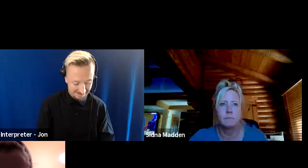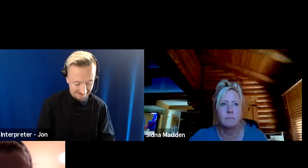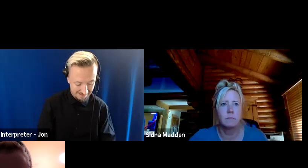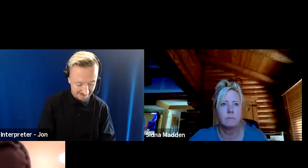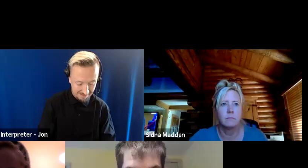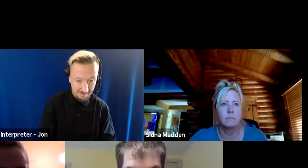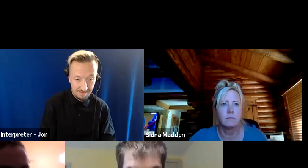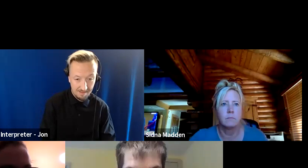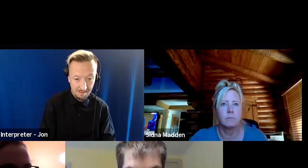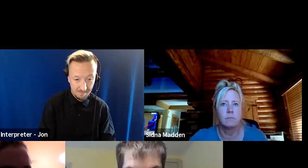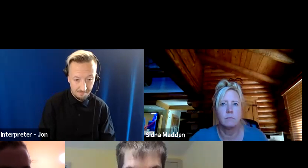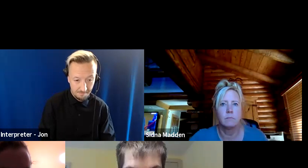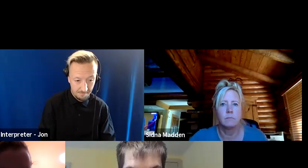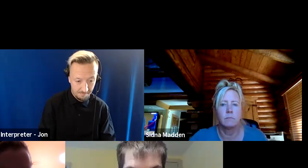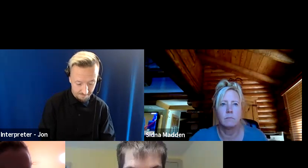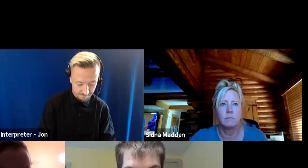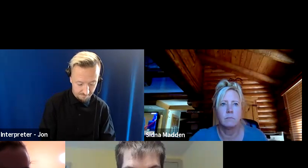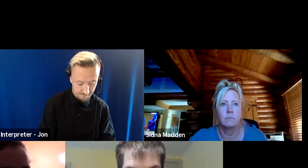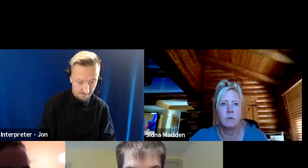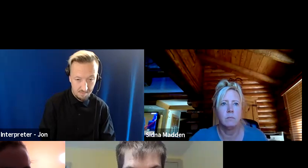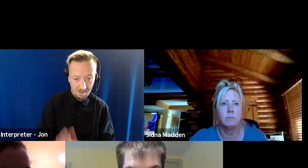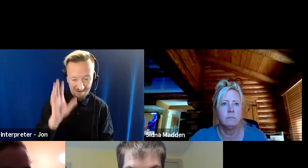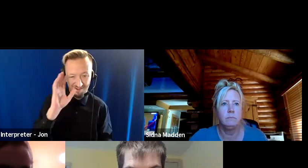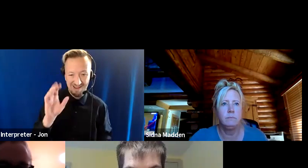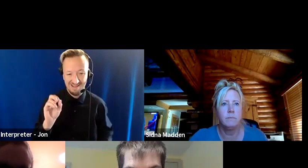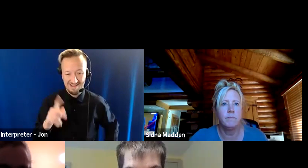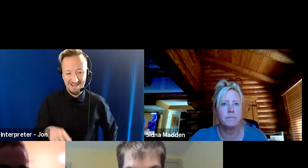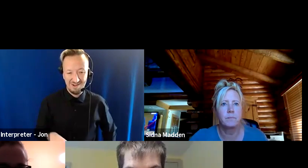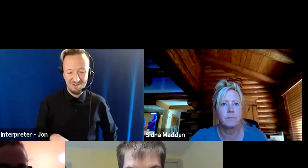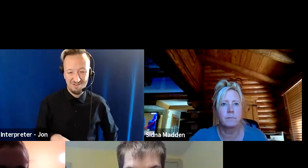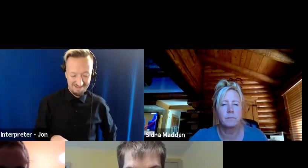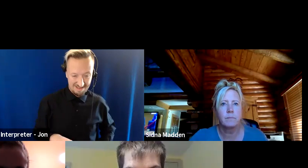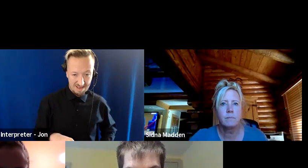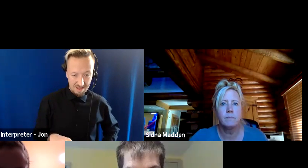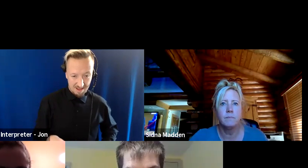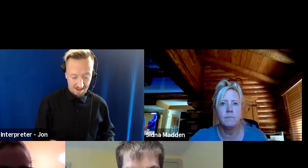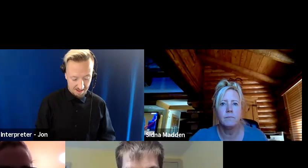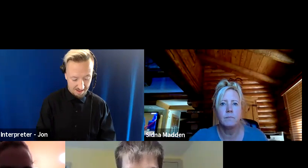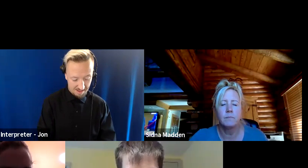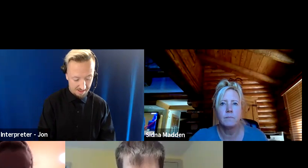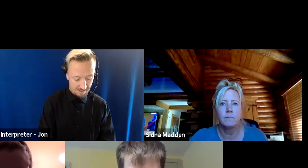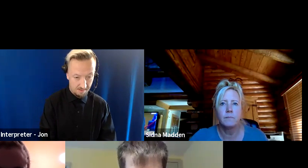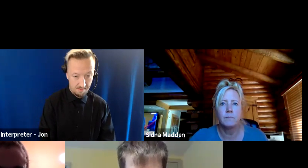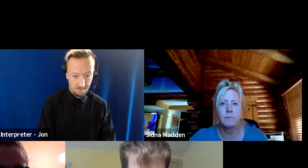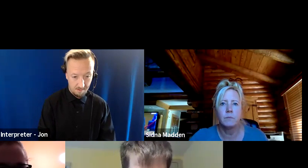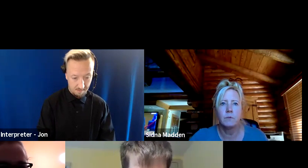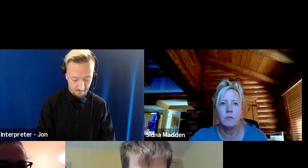Sarah Ann. I'm the tech for today, for this session. Okay. Hello. Hello. Hi.